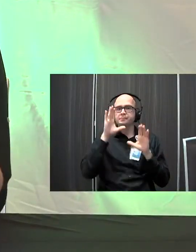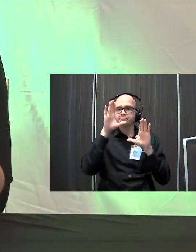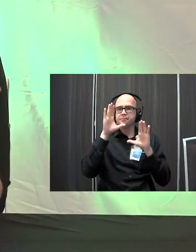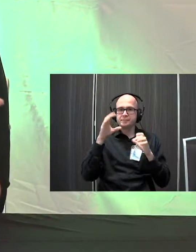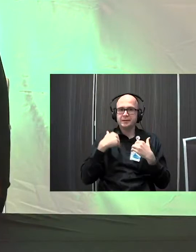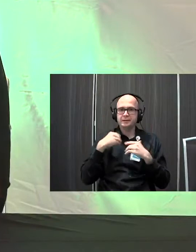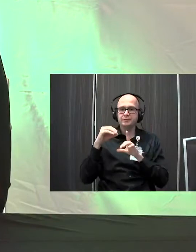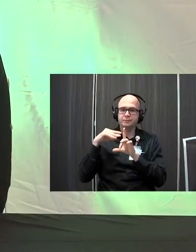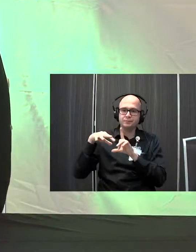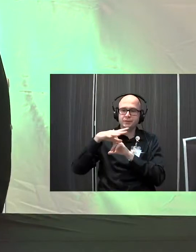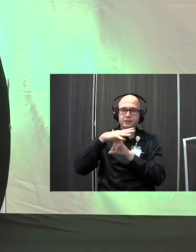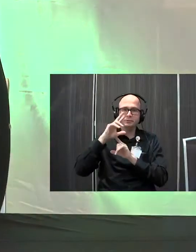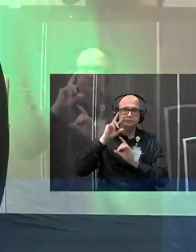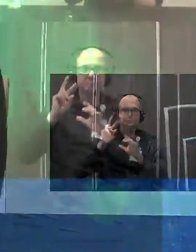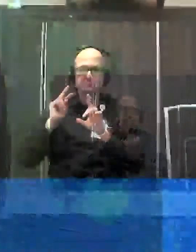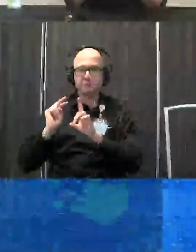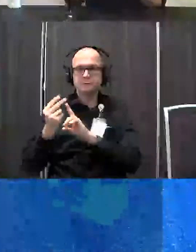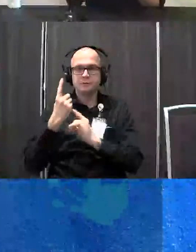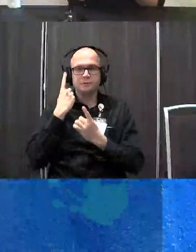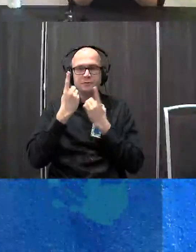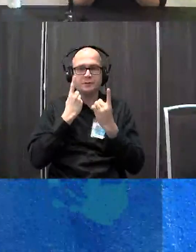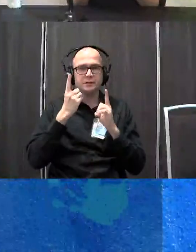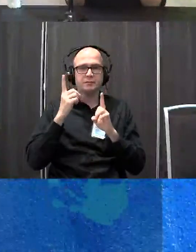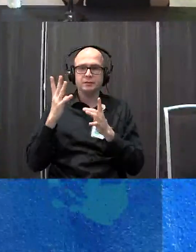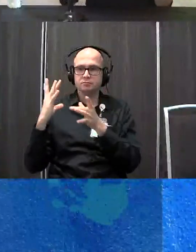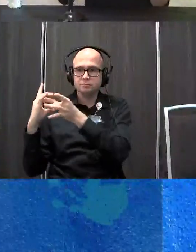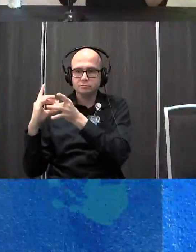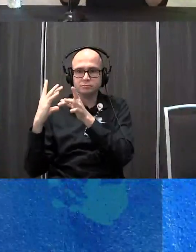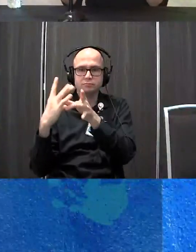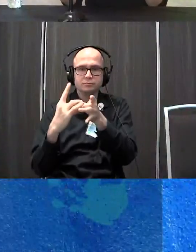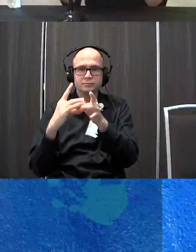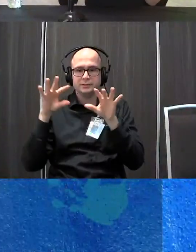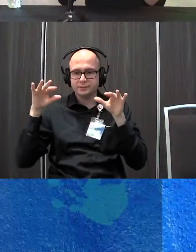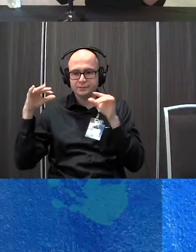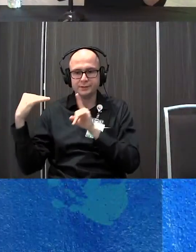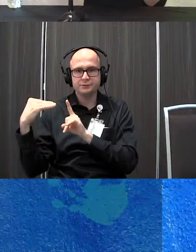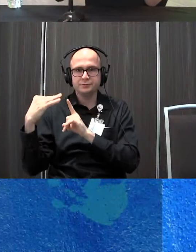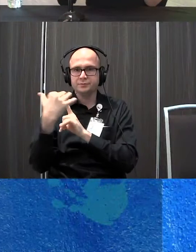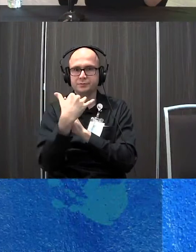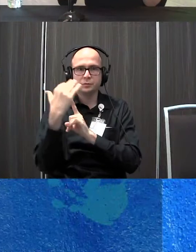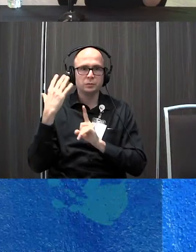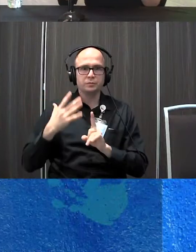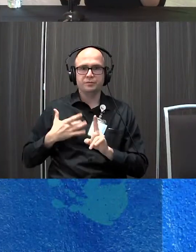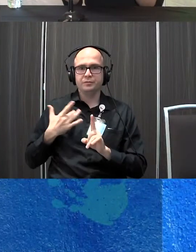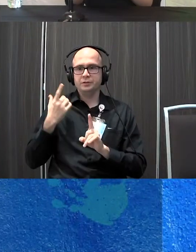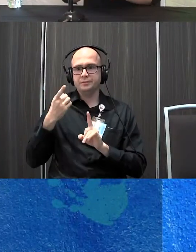environmental perspective when thinking about tangibles and attention and what are they receiving from the environment